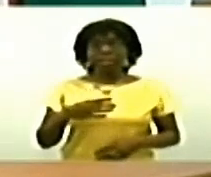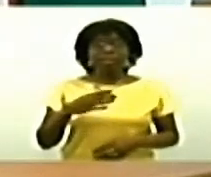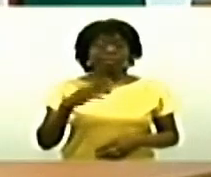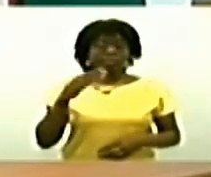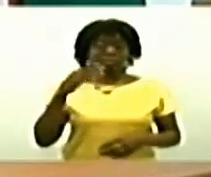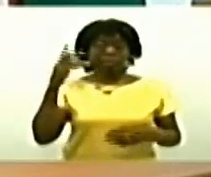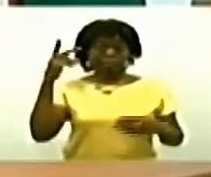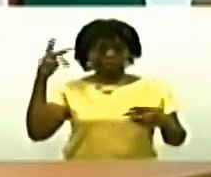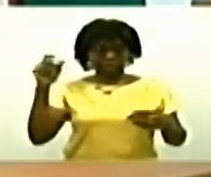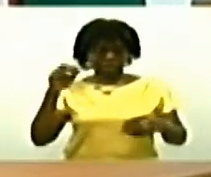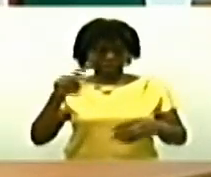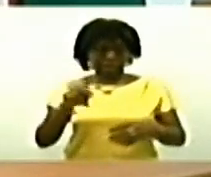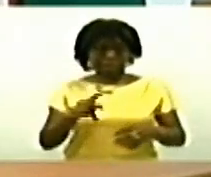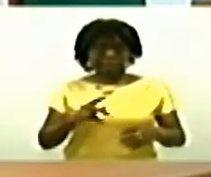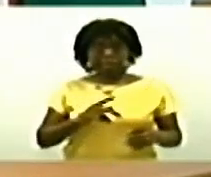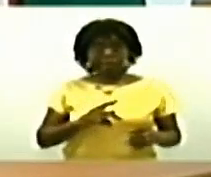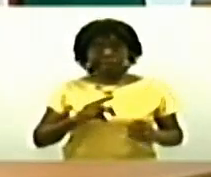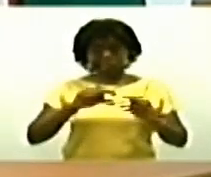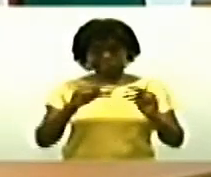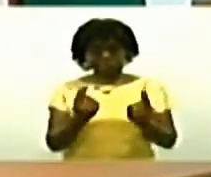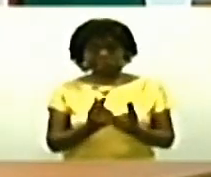near Mission Impossible journey.